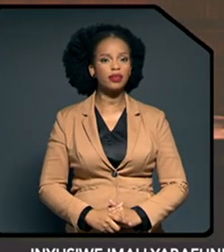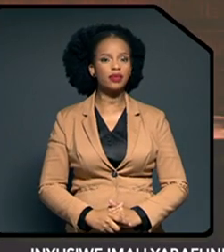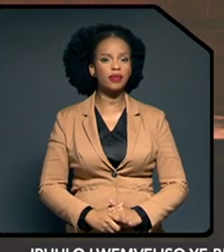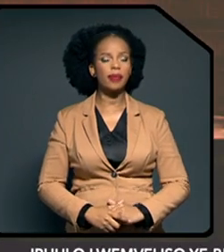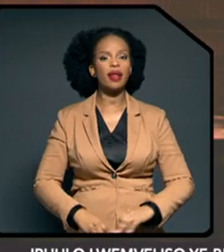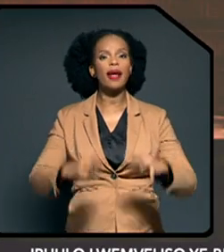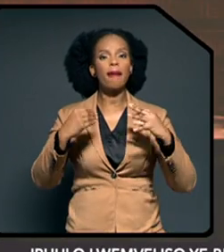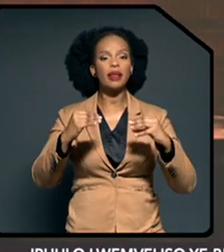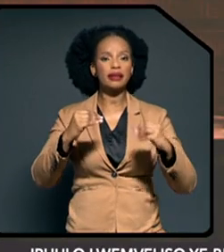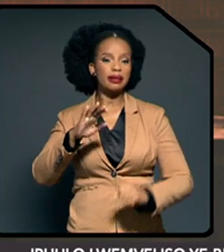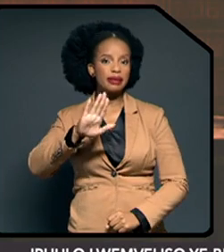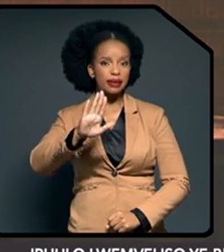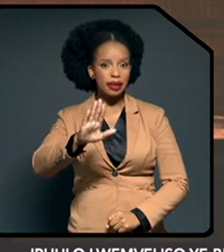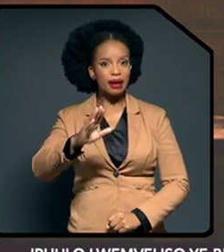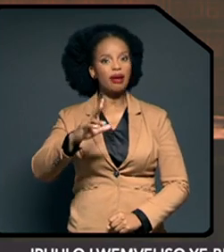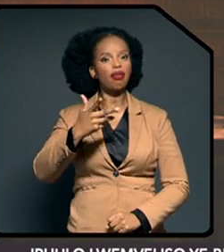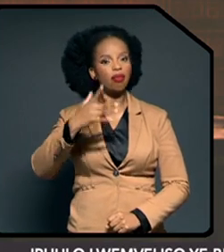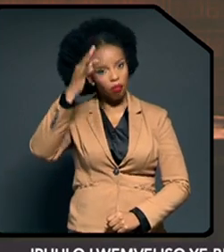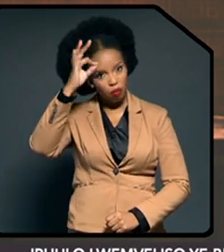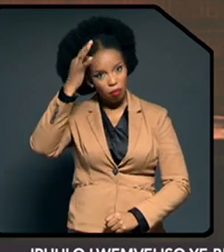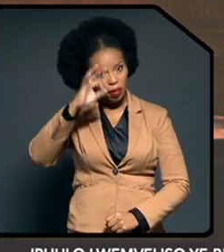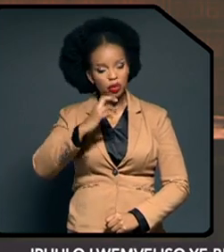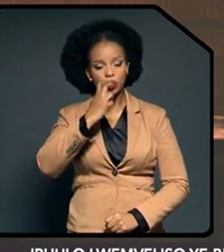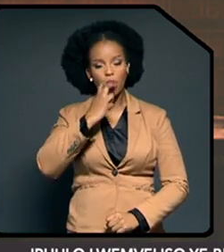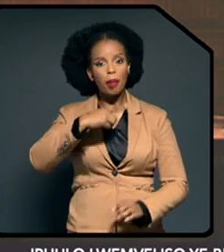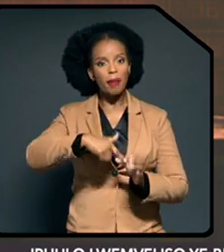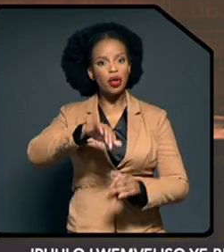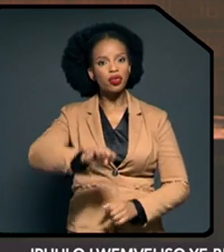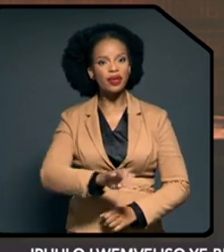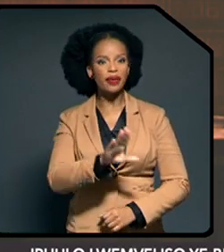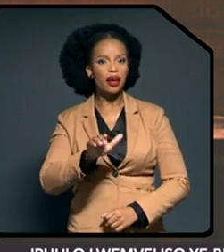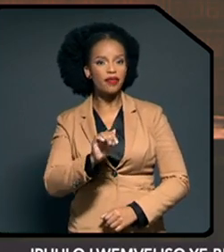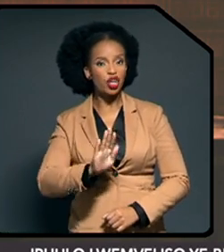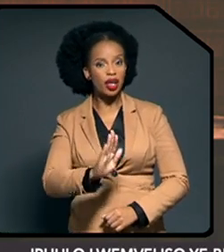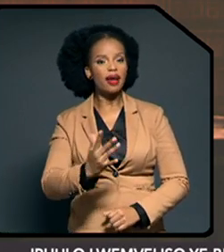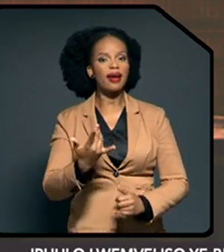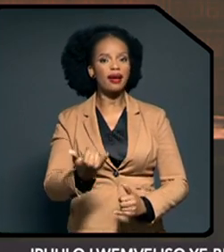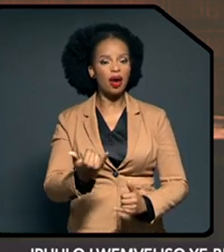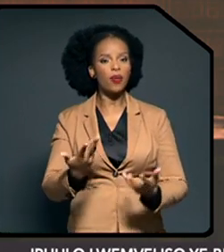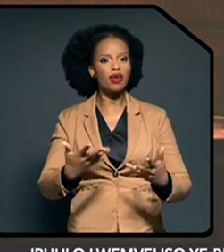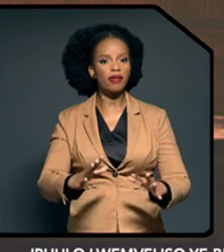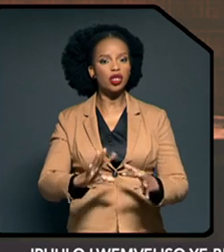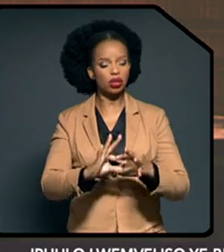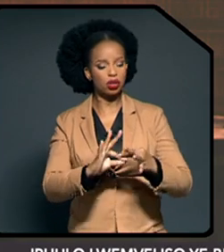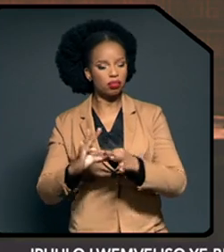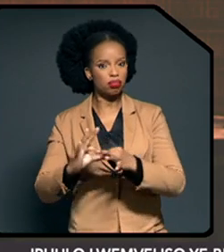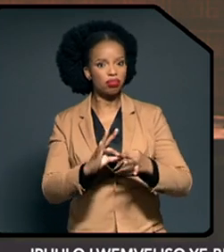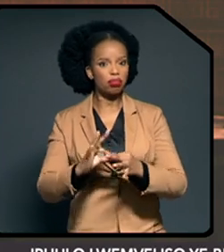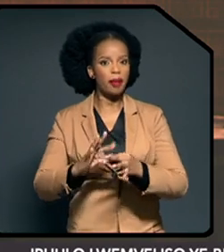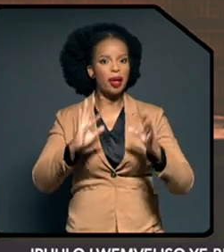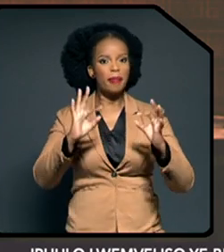Ishishini likarhulumente iPetro SA liphehlelele ngokusesikweni ubudlelwane bayo kunye ne-arhente